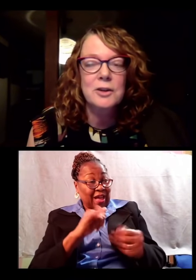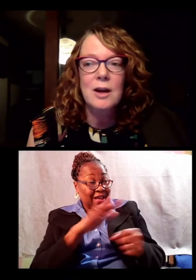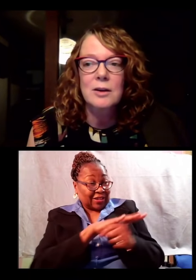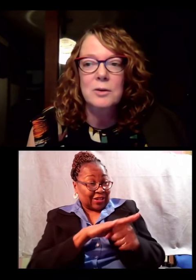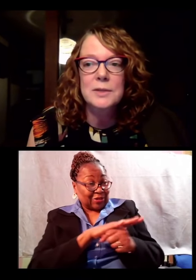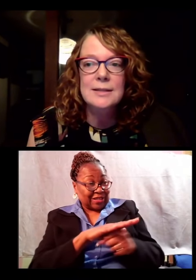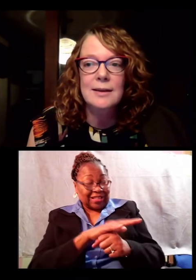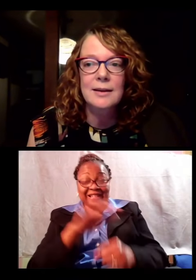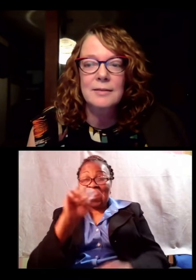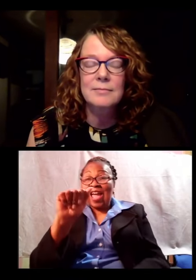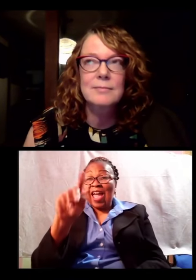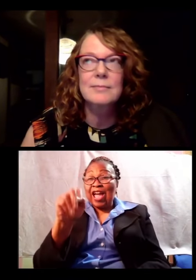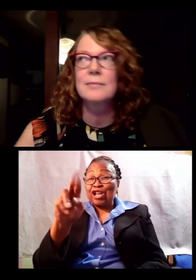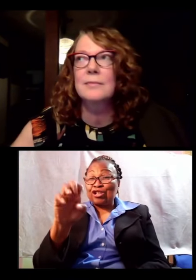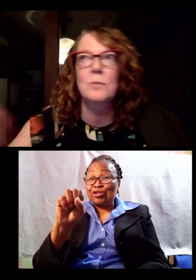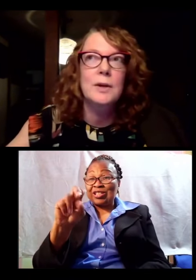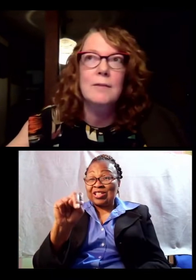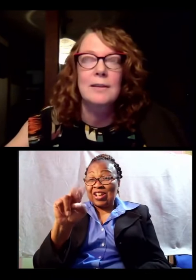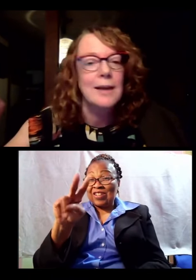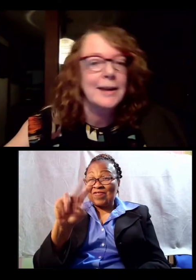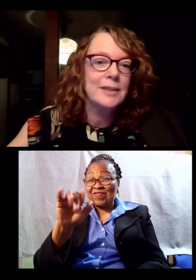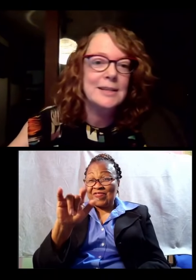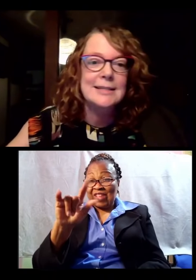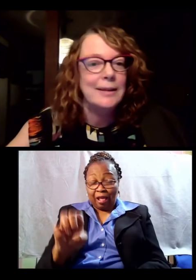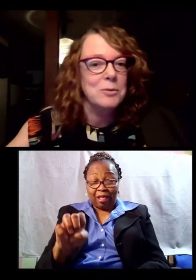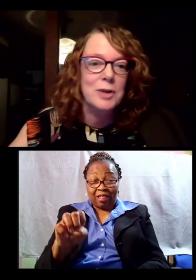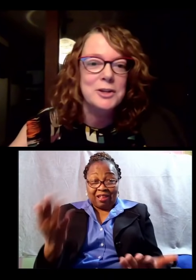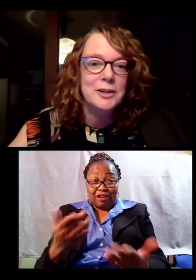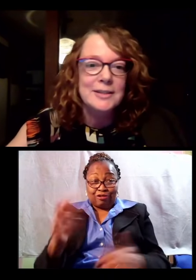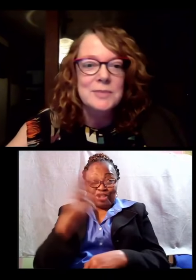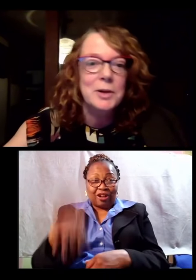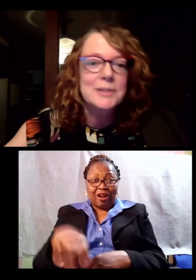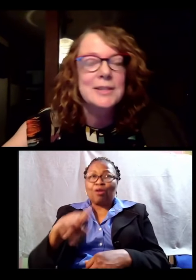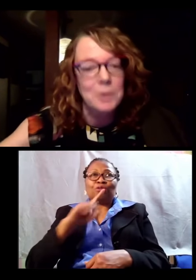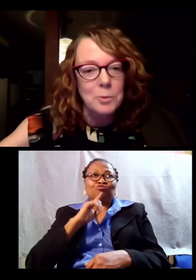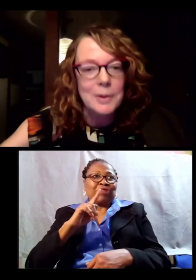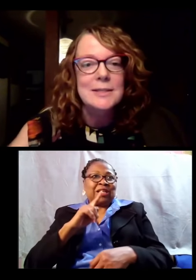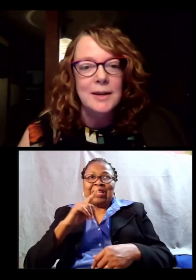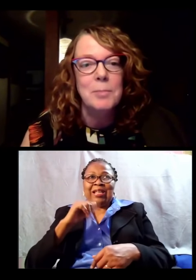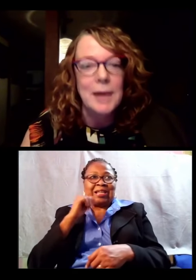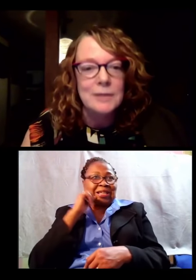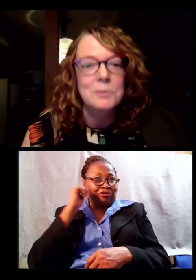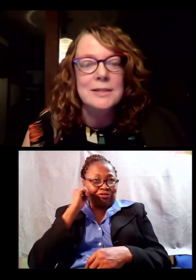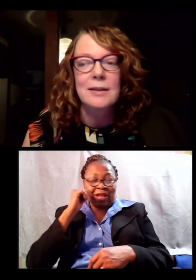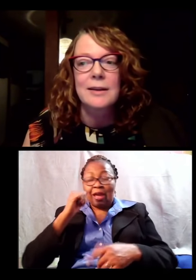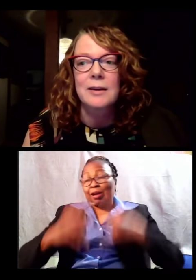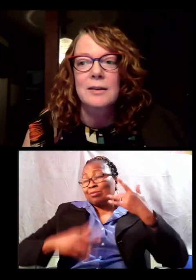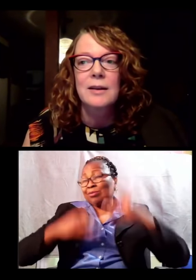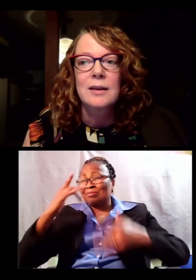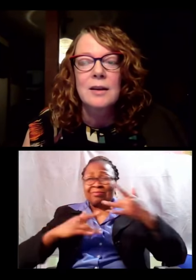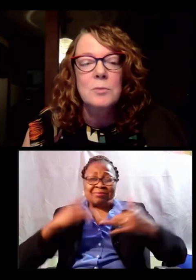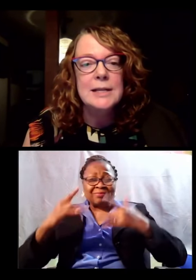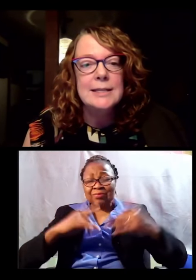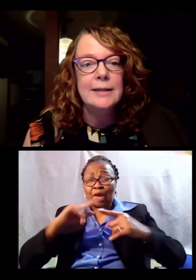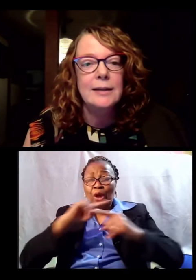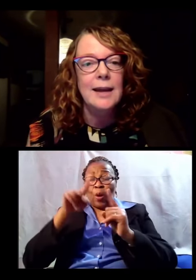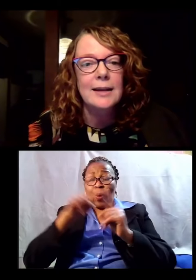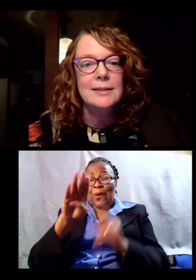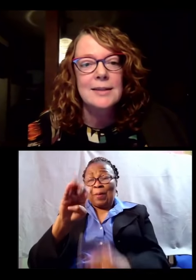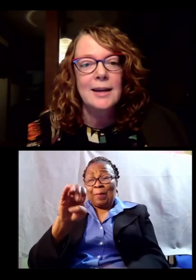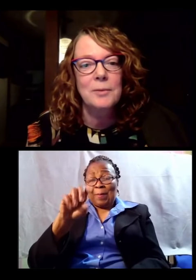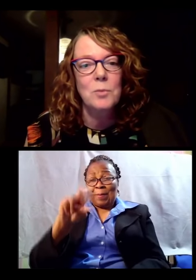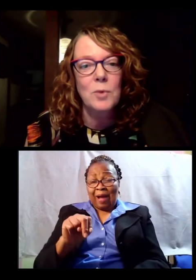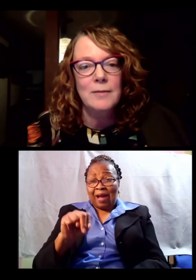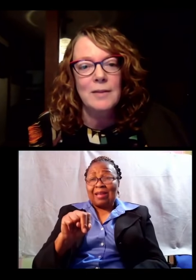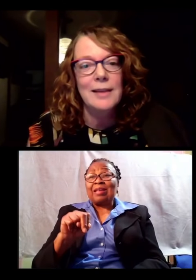Andersonville in Chicago, was one of the liveliest celebrations post, you know, once Biden was declared